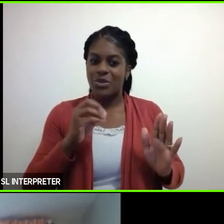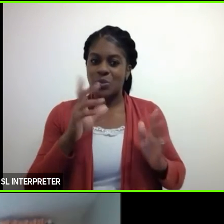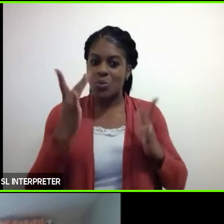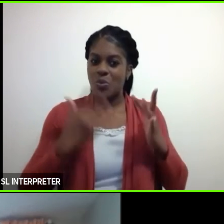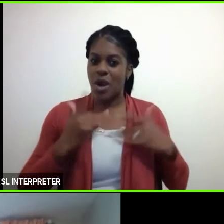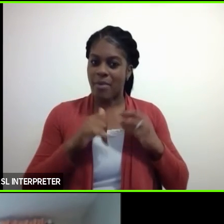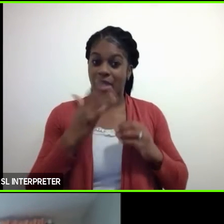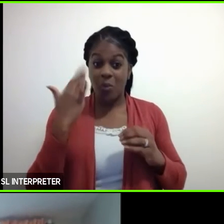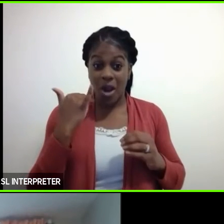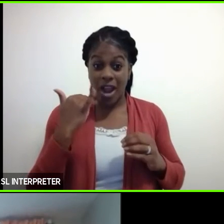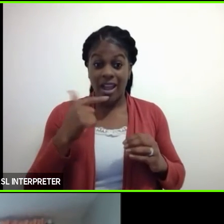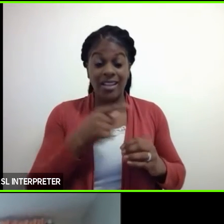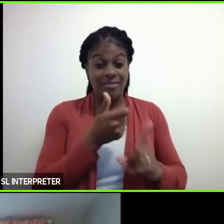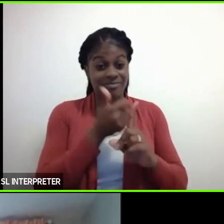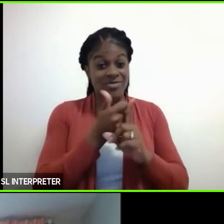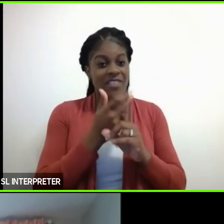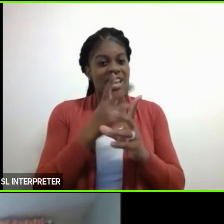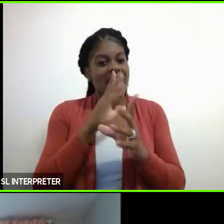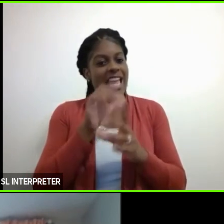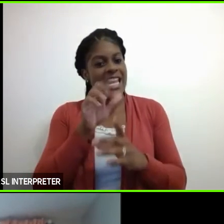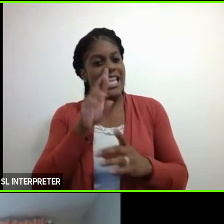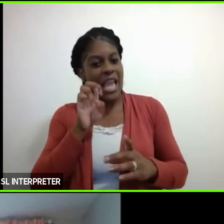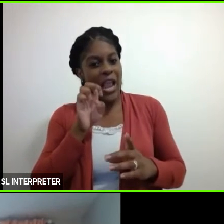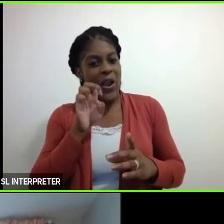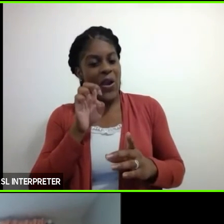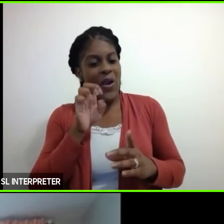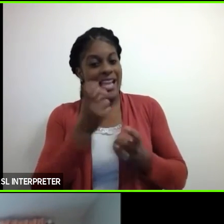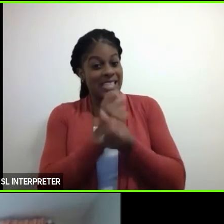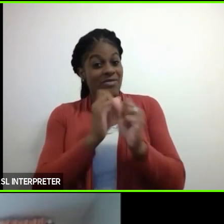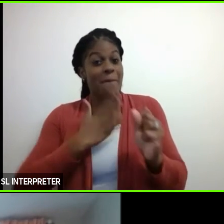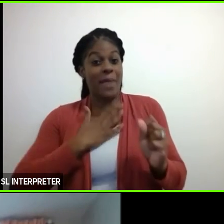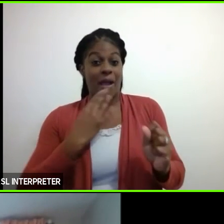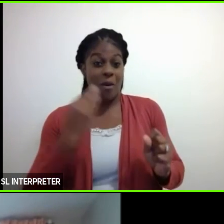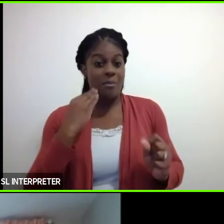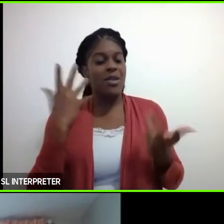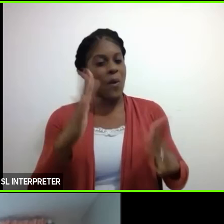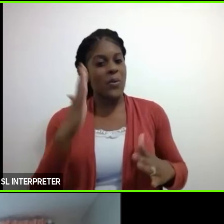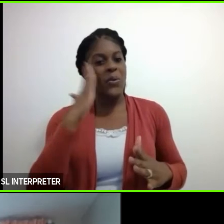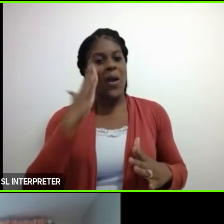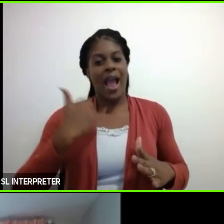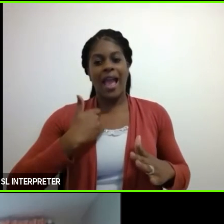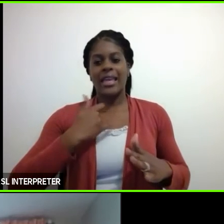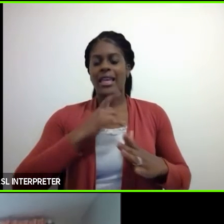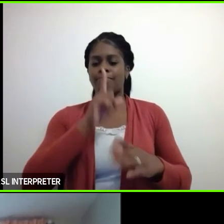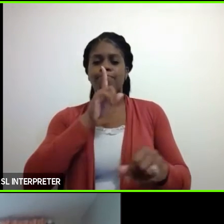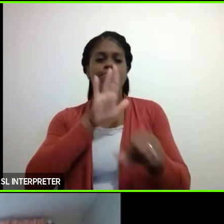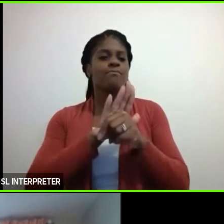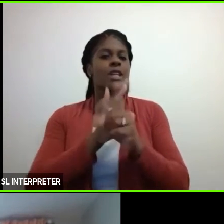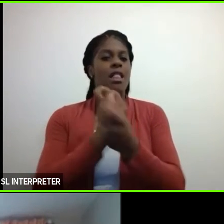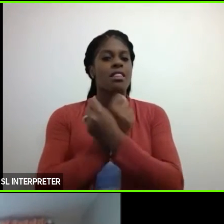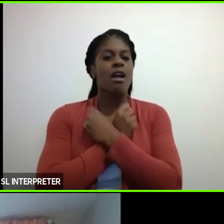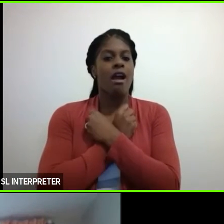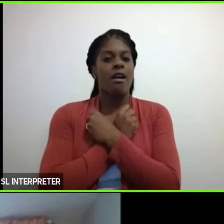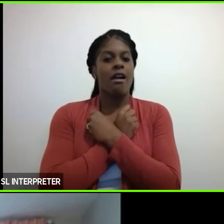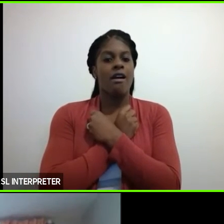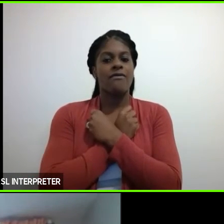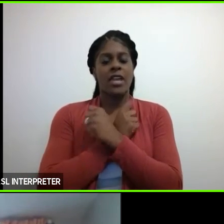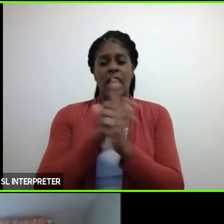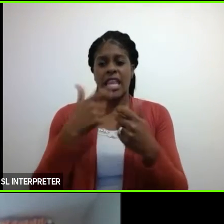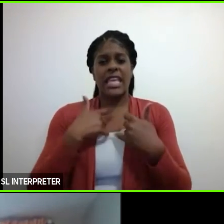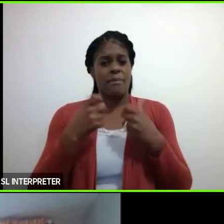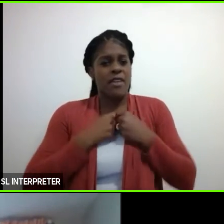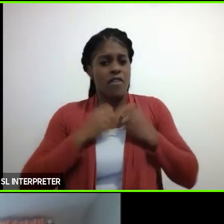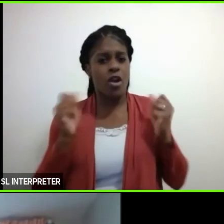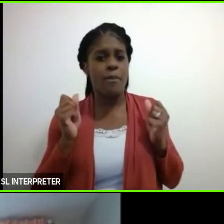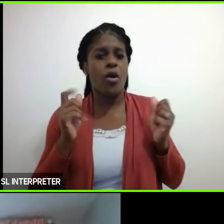the care and safety of my home, where I could guarantee love and to be vulnerable and